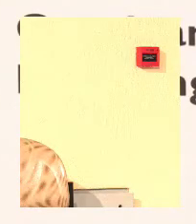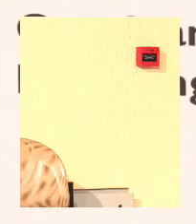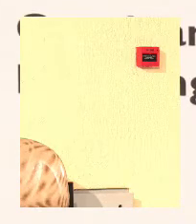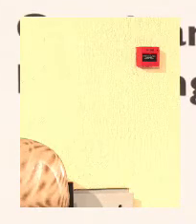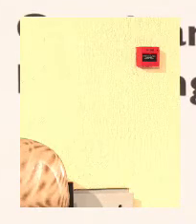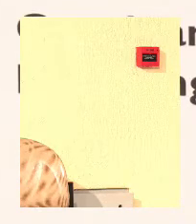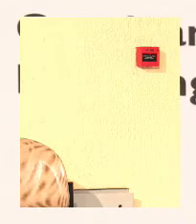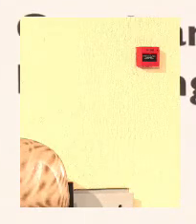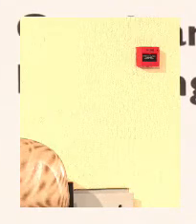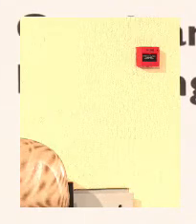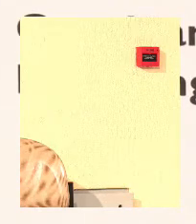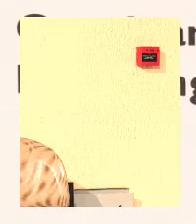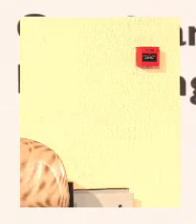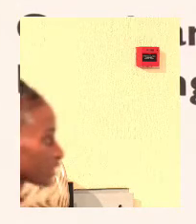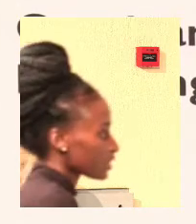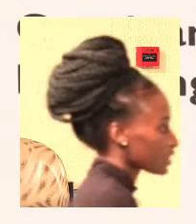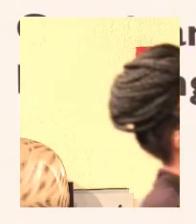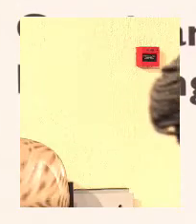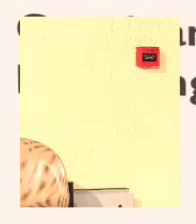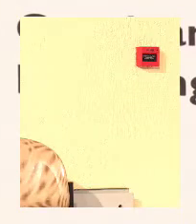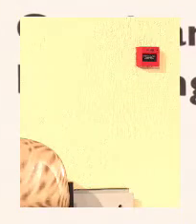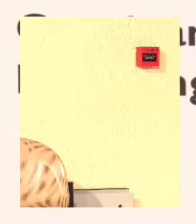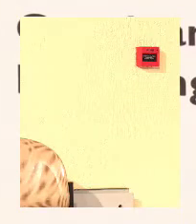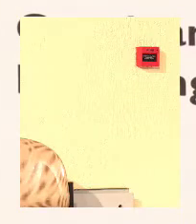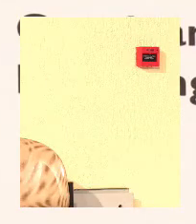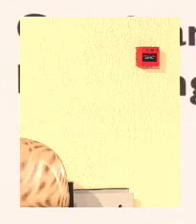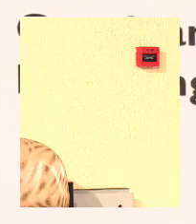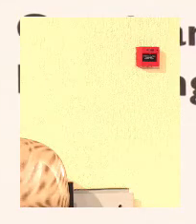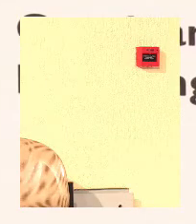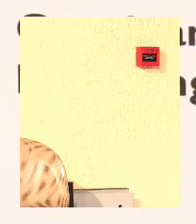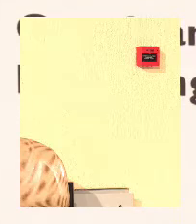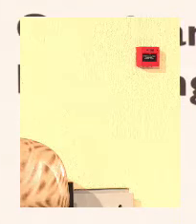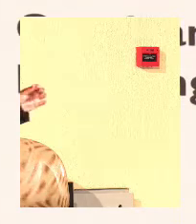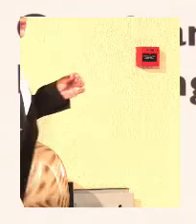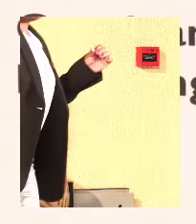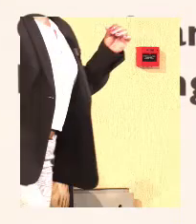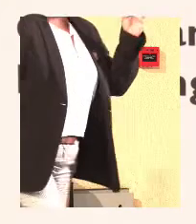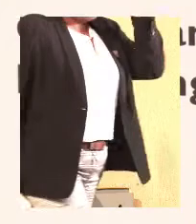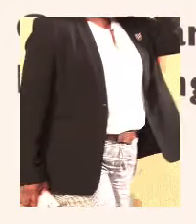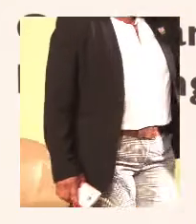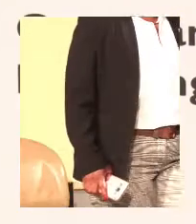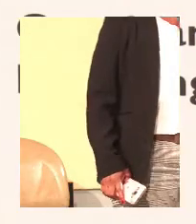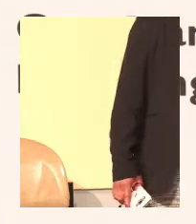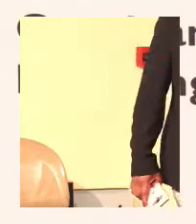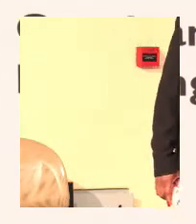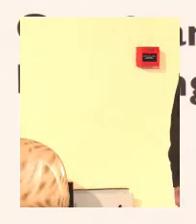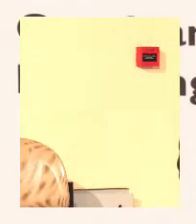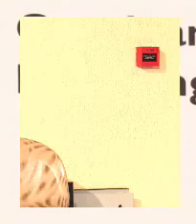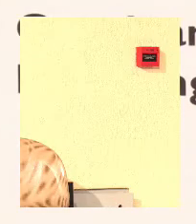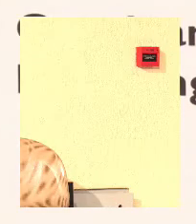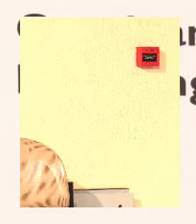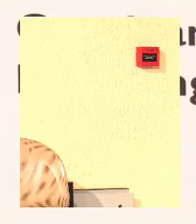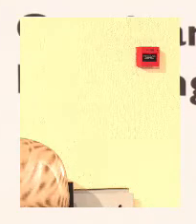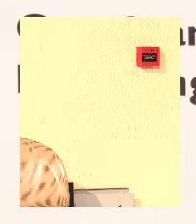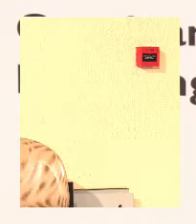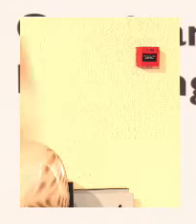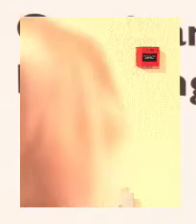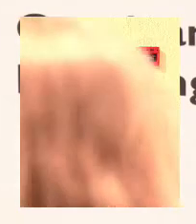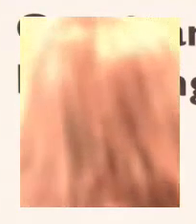community policing, it then further entails that police officers build relations with